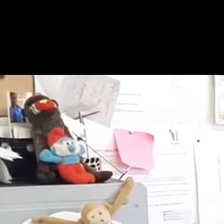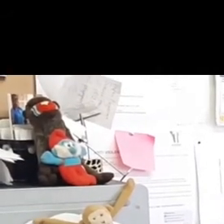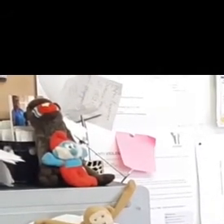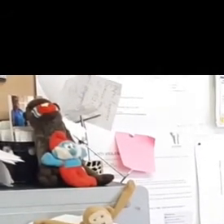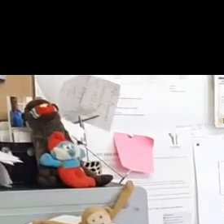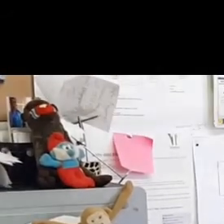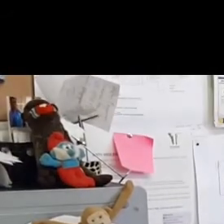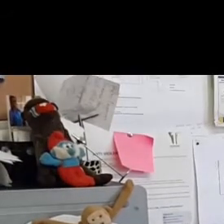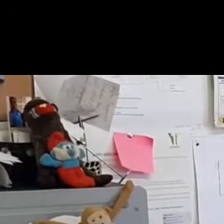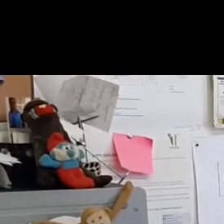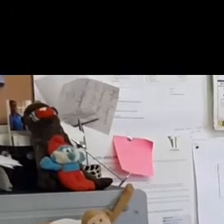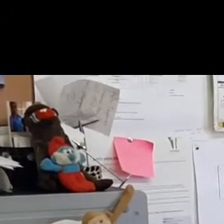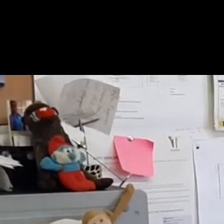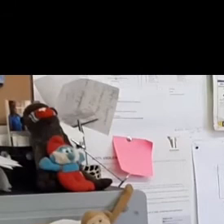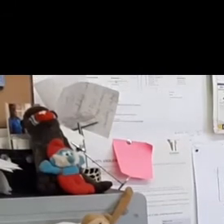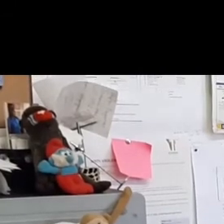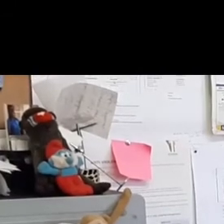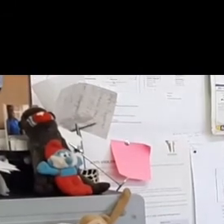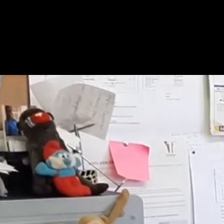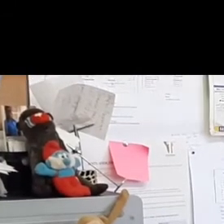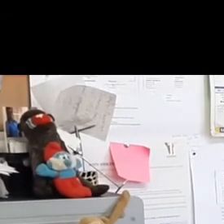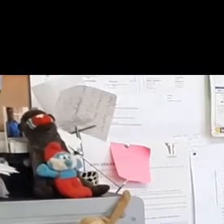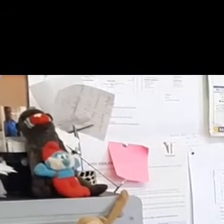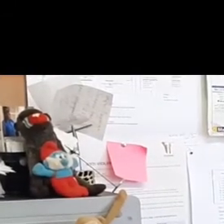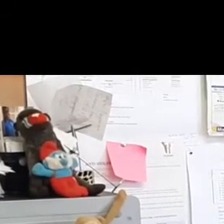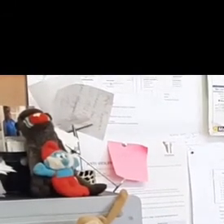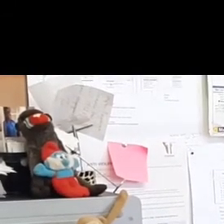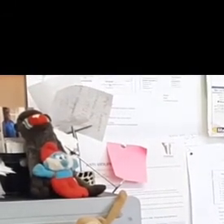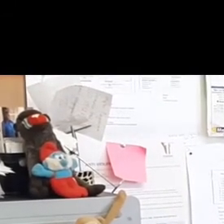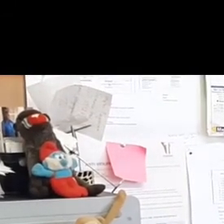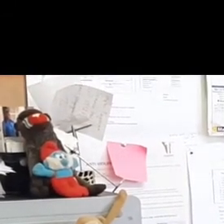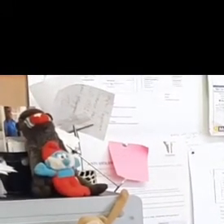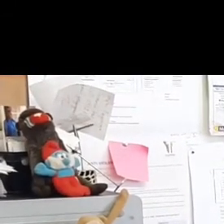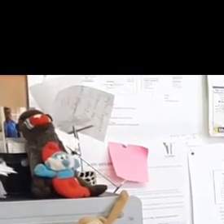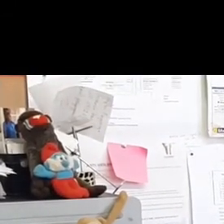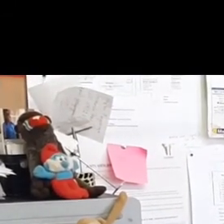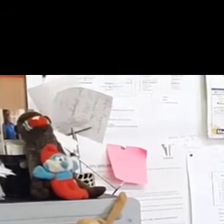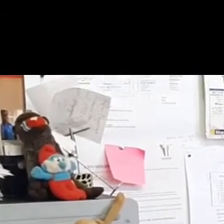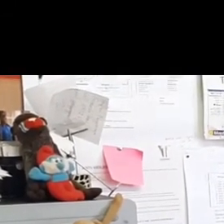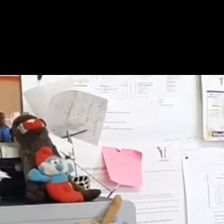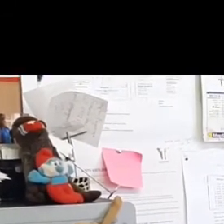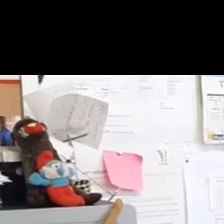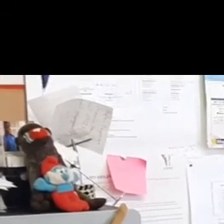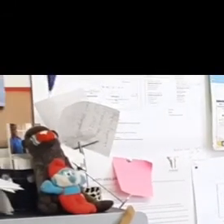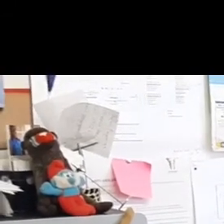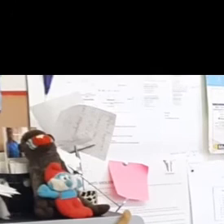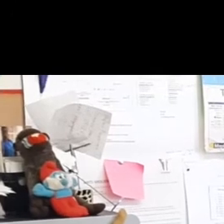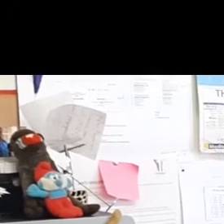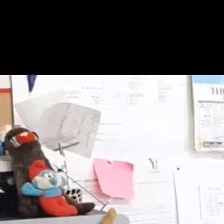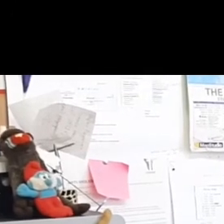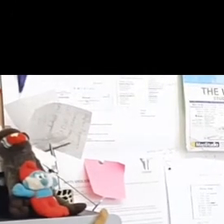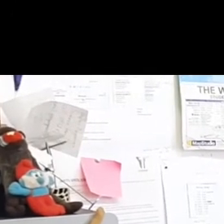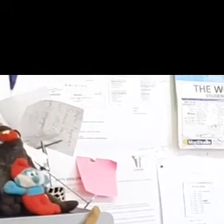really a benefit for them to help, as well as the slow learners also benefit a lot,